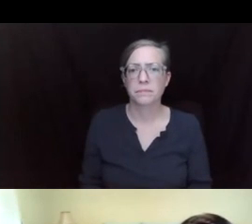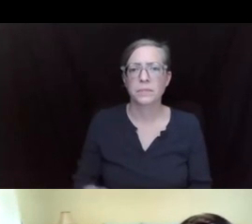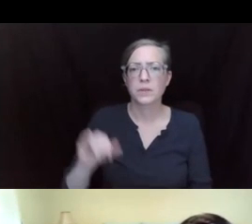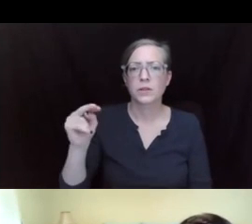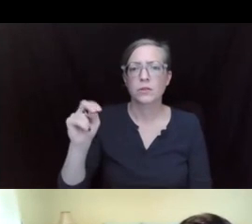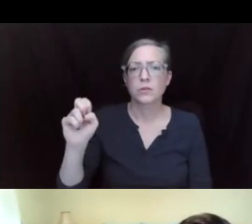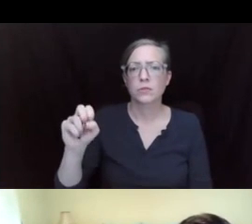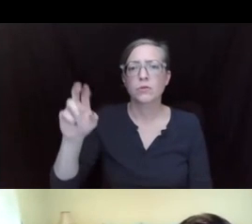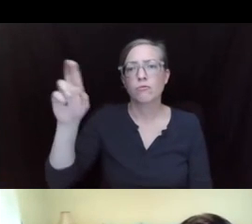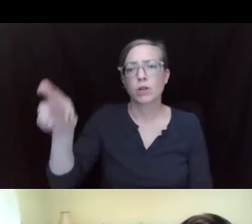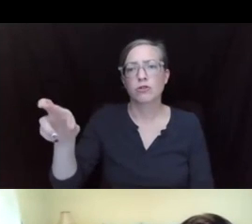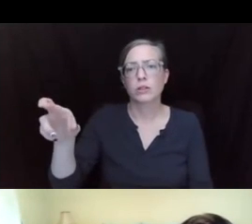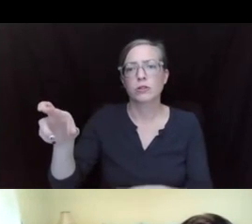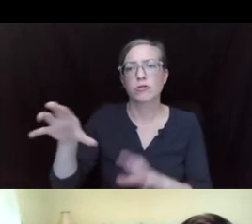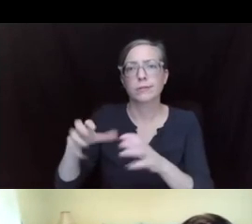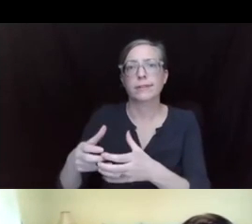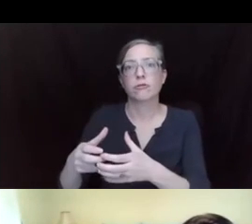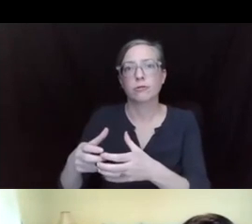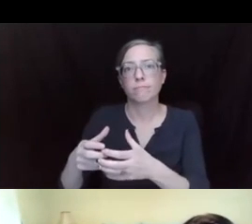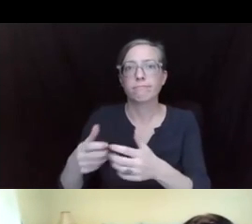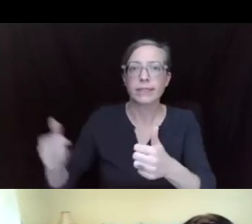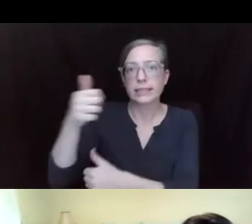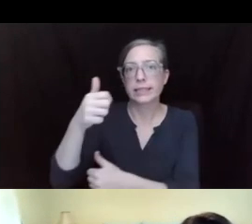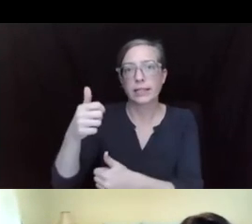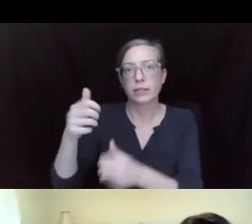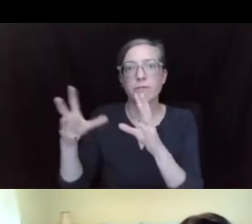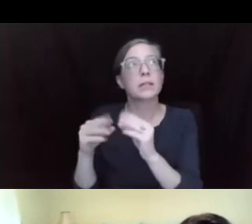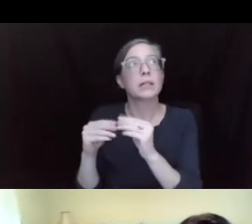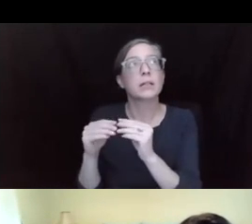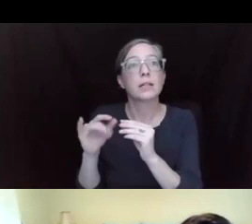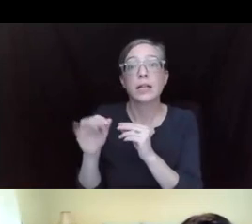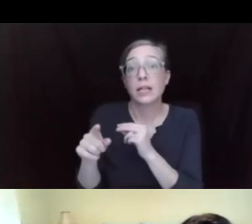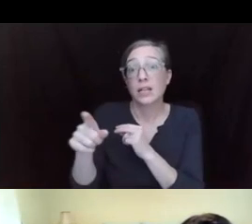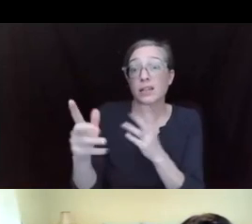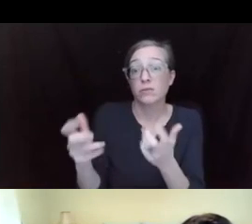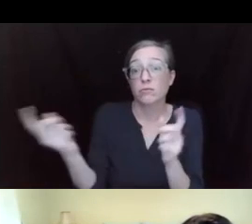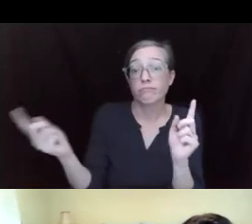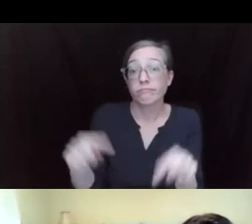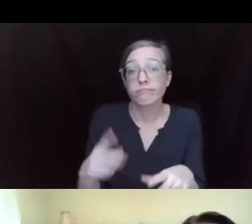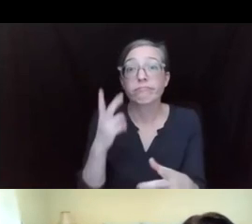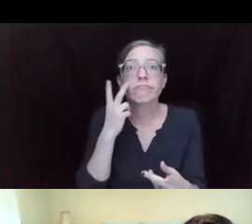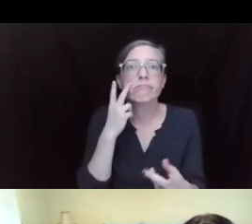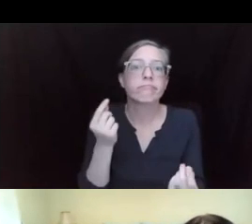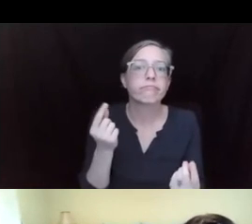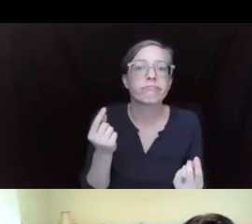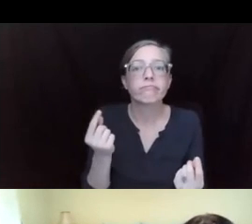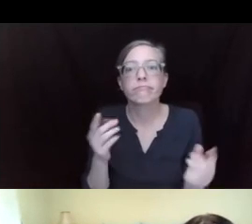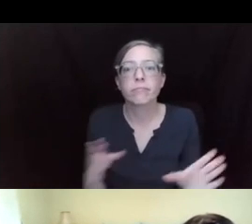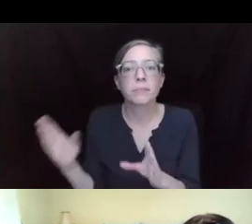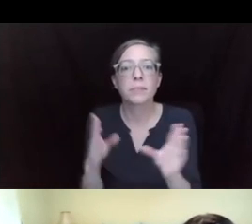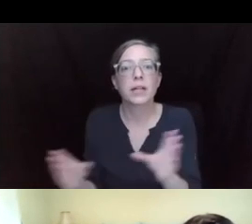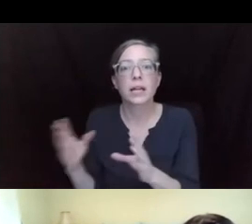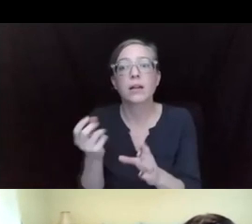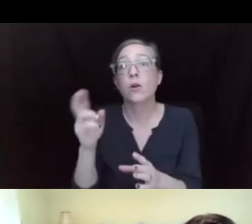section executive meeting. If you would like to come see what events we're working on or want to try to get involved in the